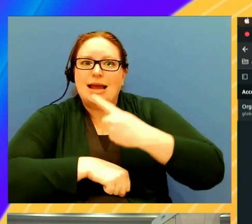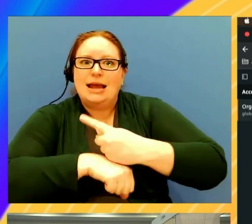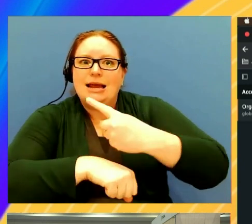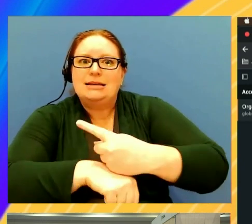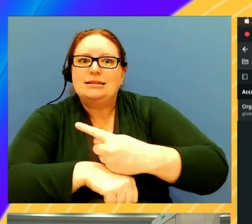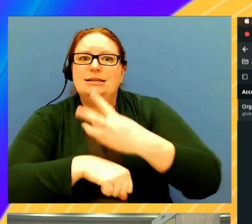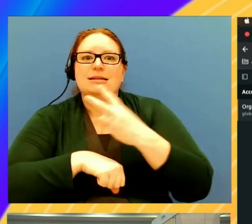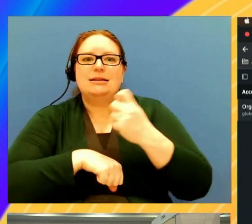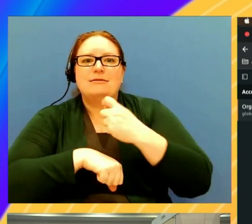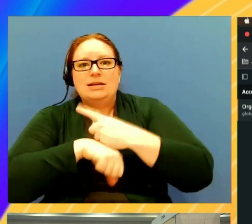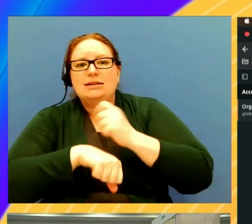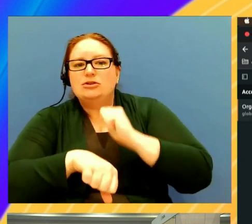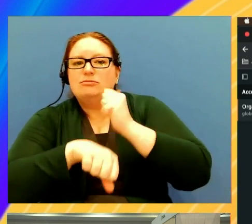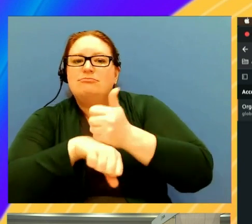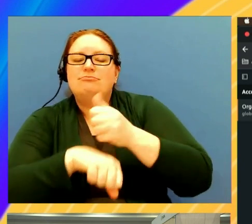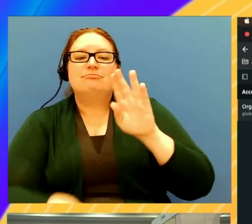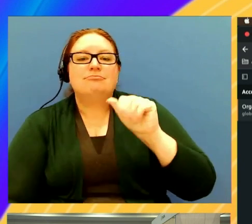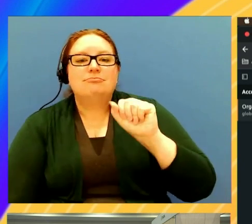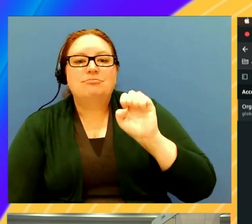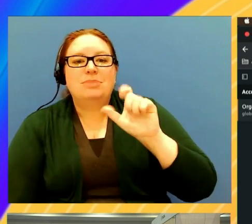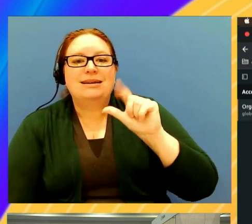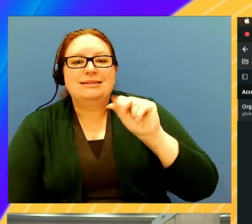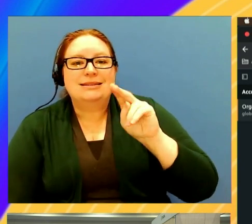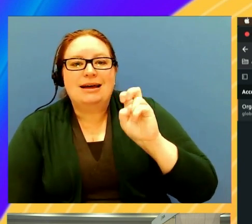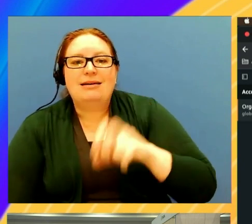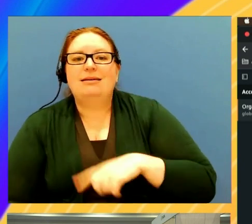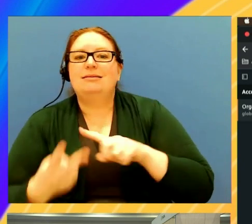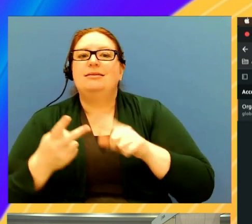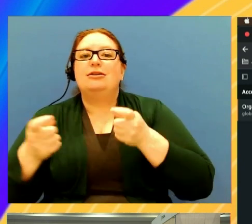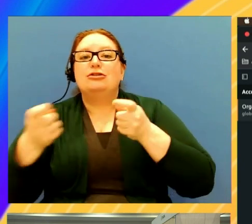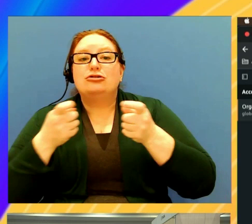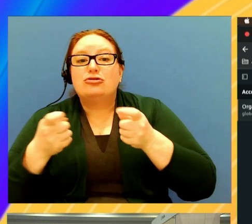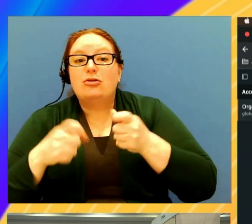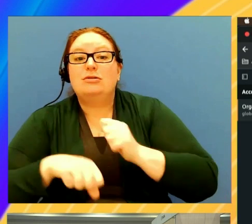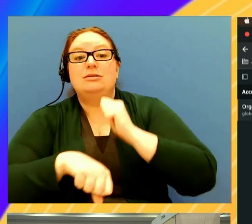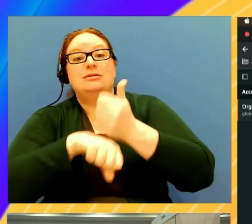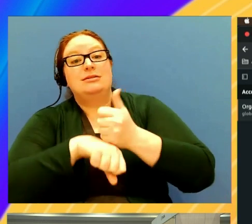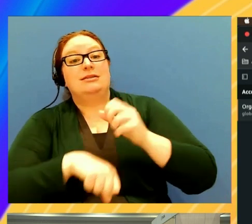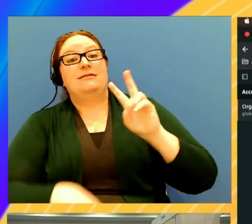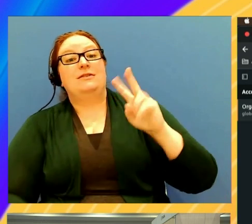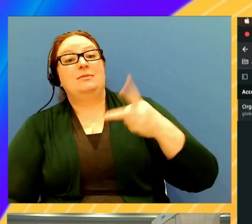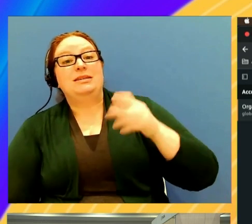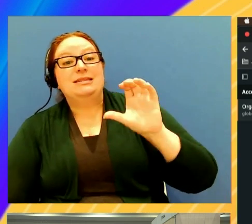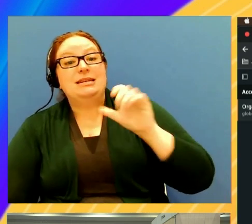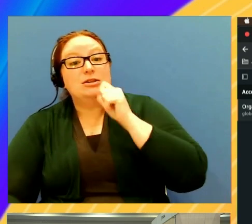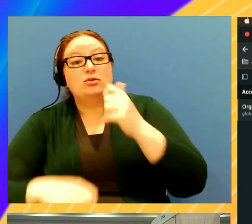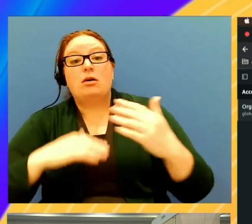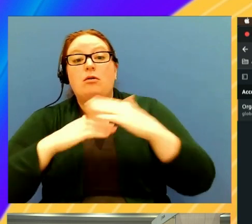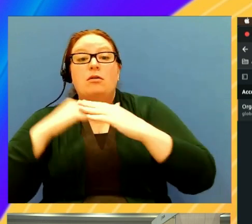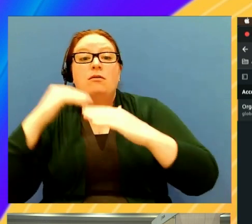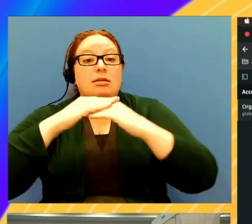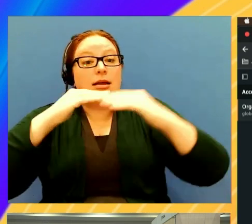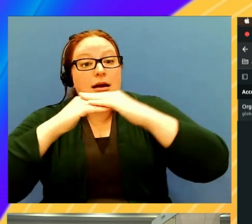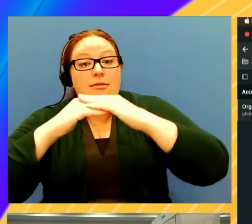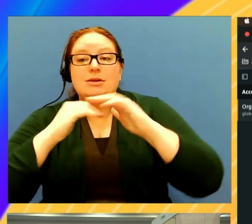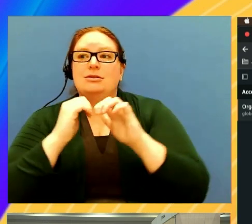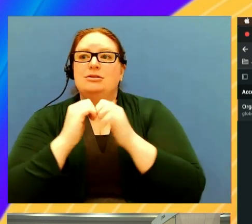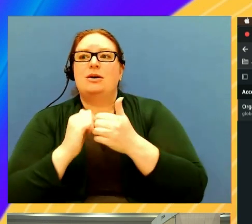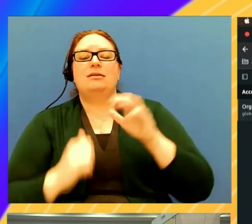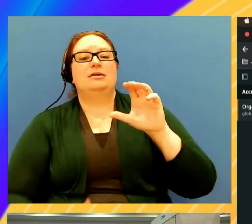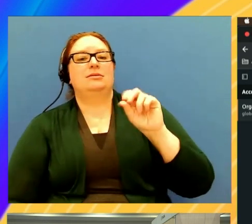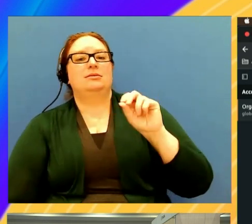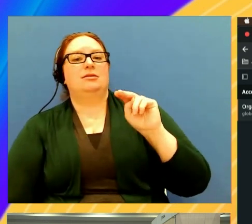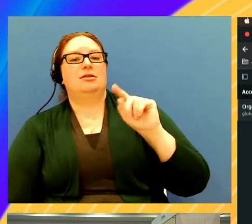the baselines, the controls, configure the VPC to not overlap. And so how is Control Tower and